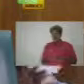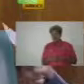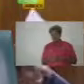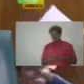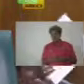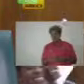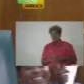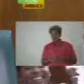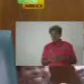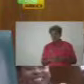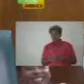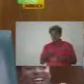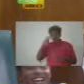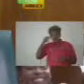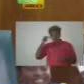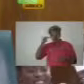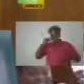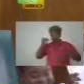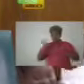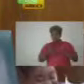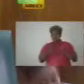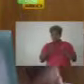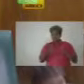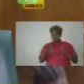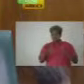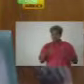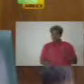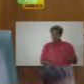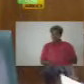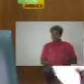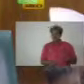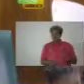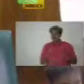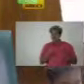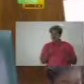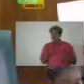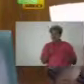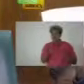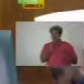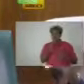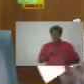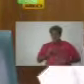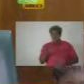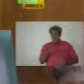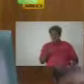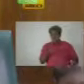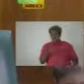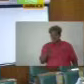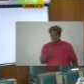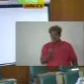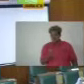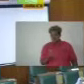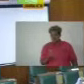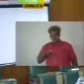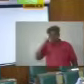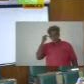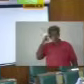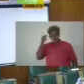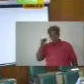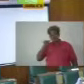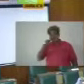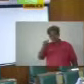Andrew Holness is not the father. Not the father. When it comes to the idea of the entertainment zone, Andrew